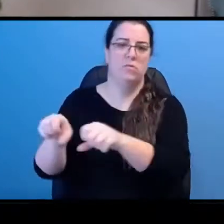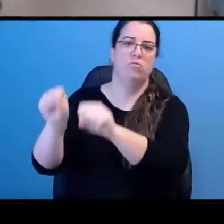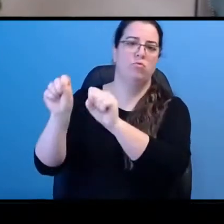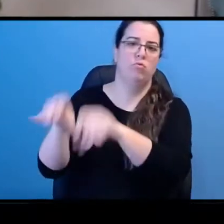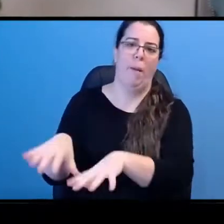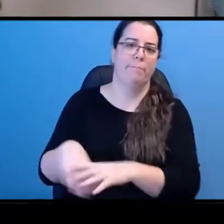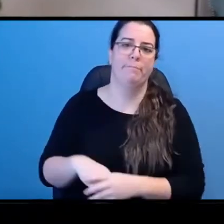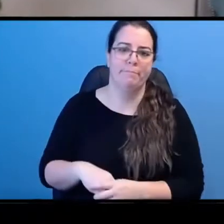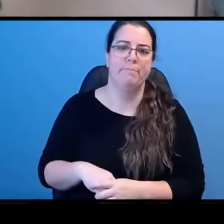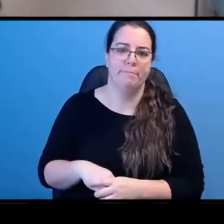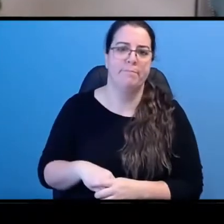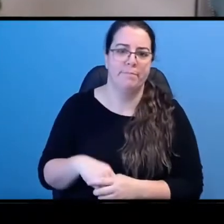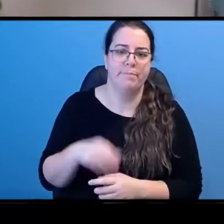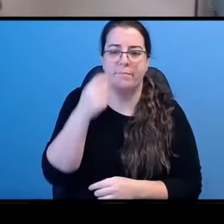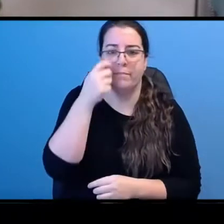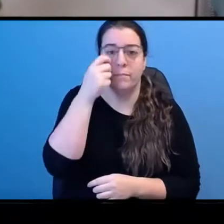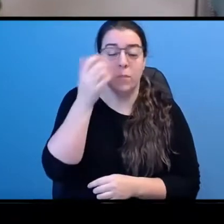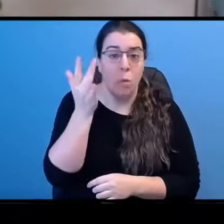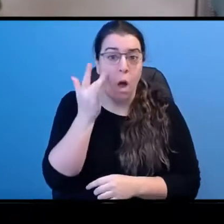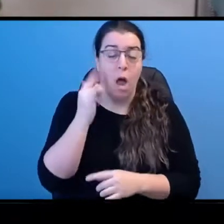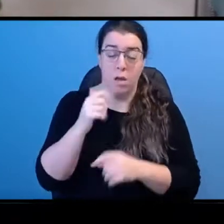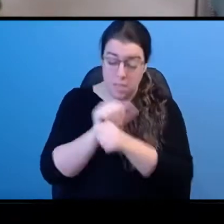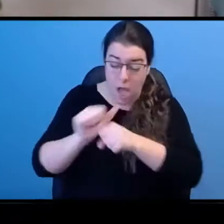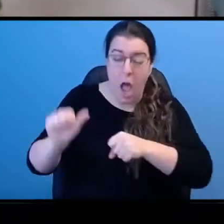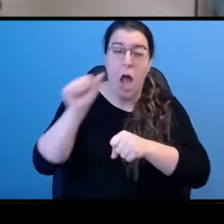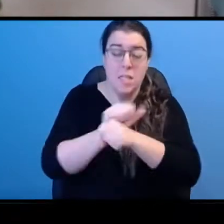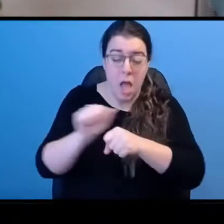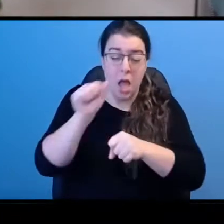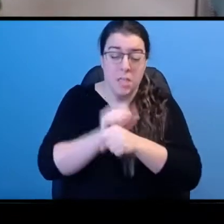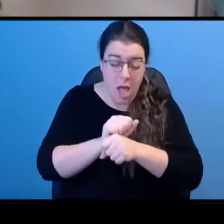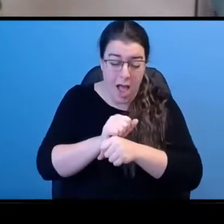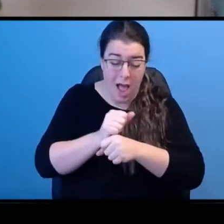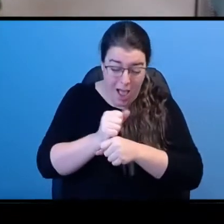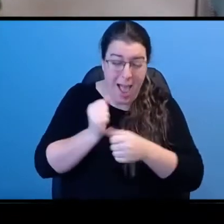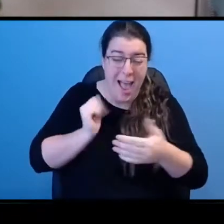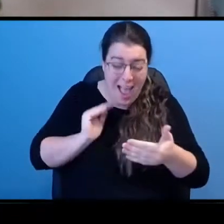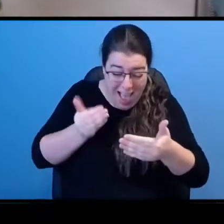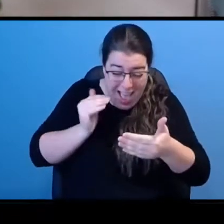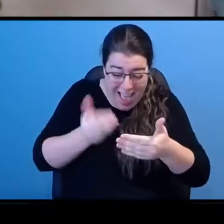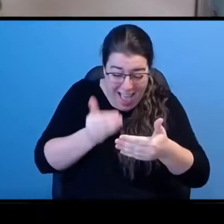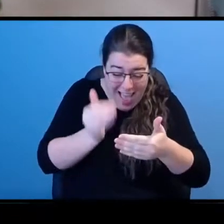and heart into something and find out that you're not eligible. So